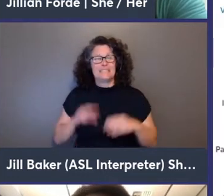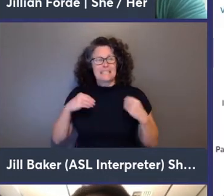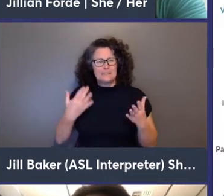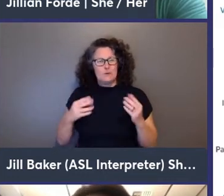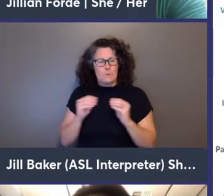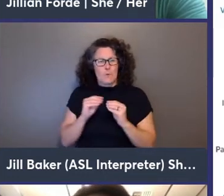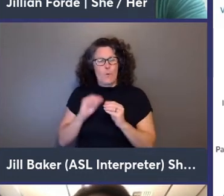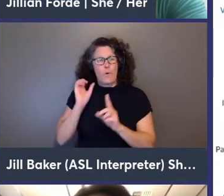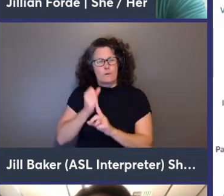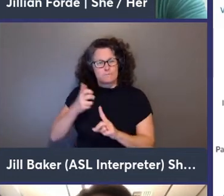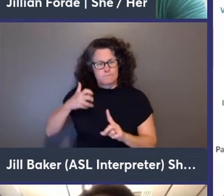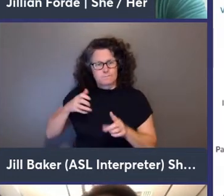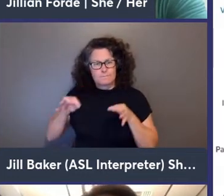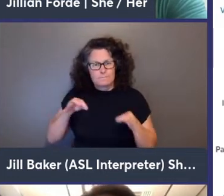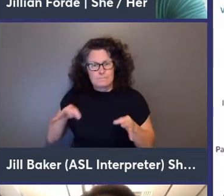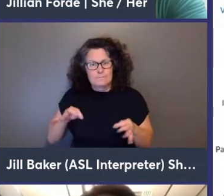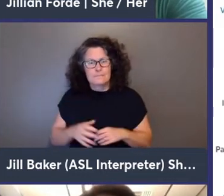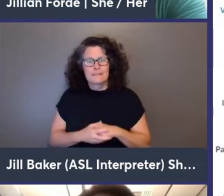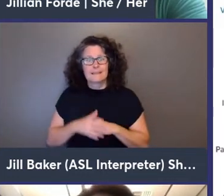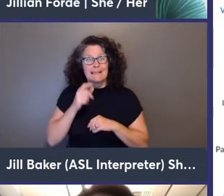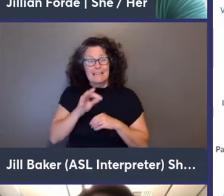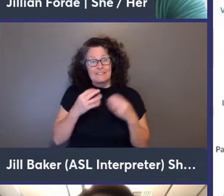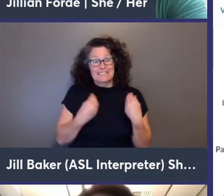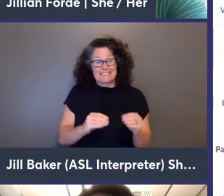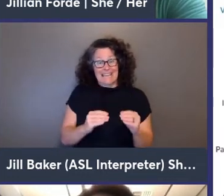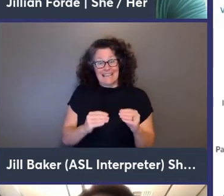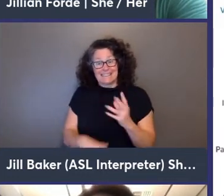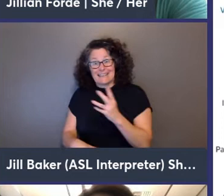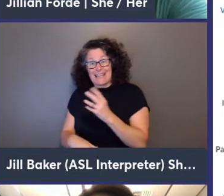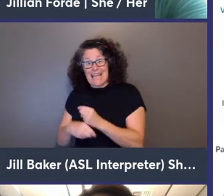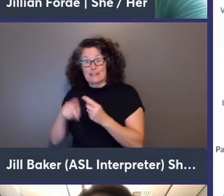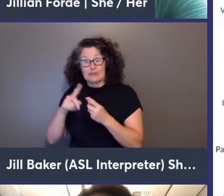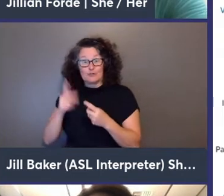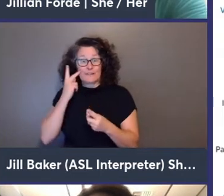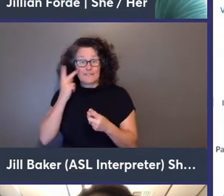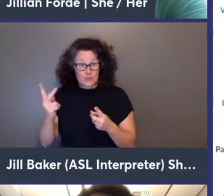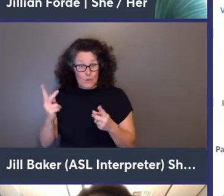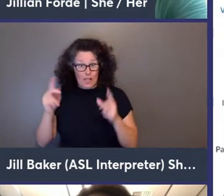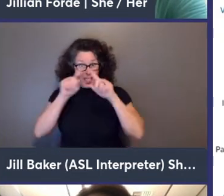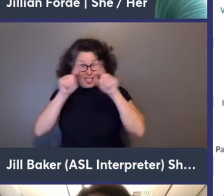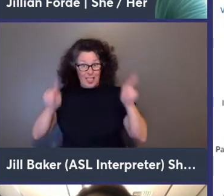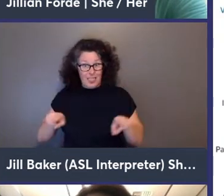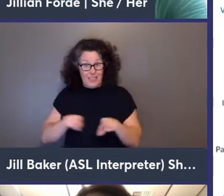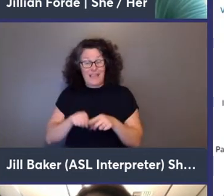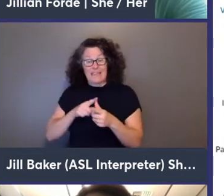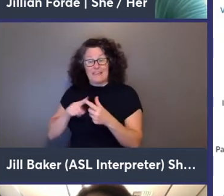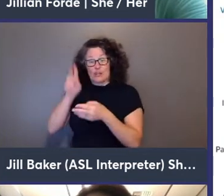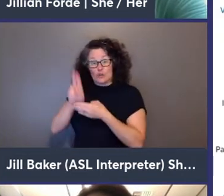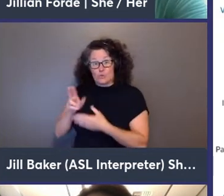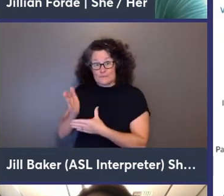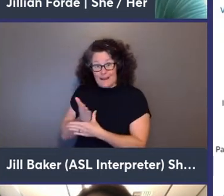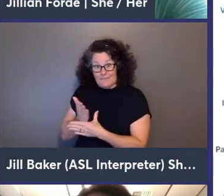explanation, if we put the sales directly into the video and use average,